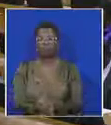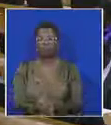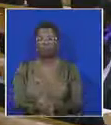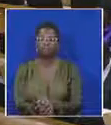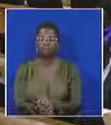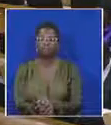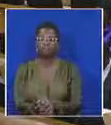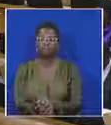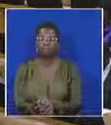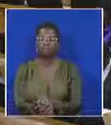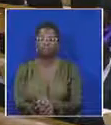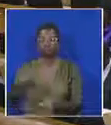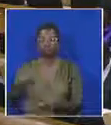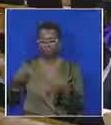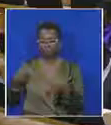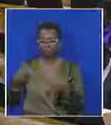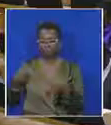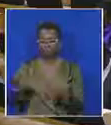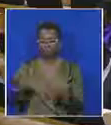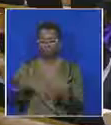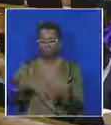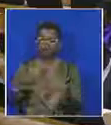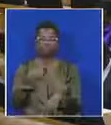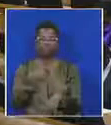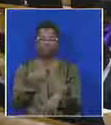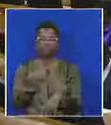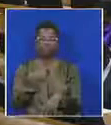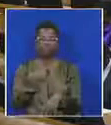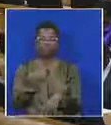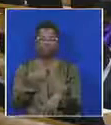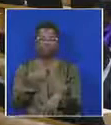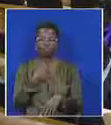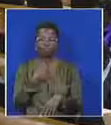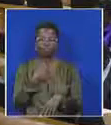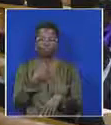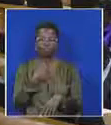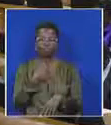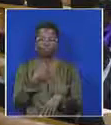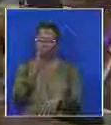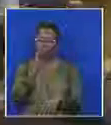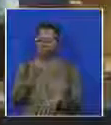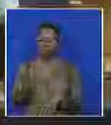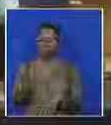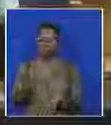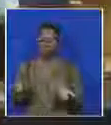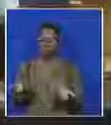Madam Speaker, I fail to find out what the question is.